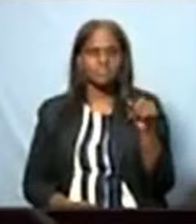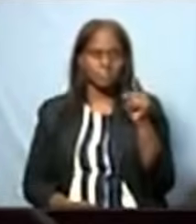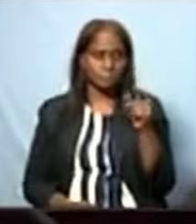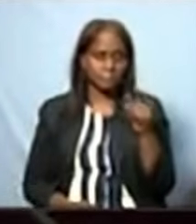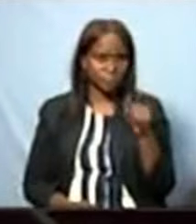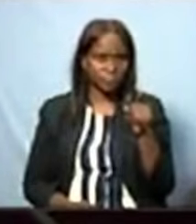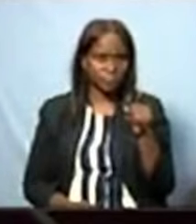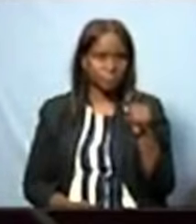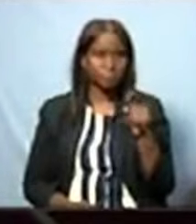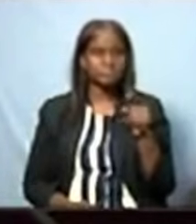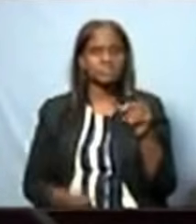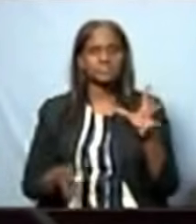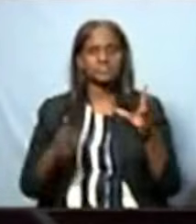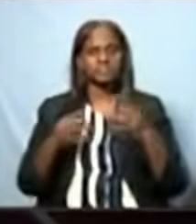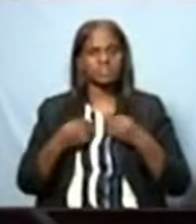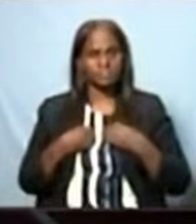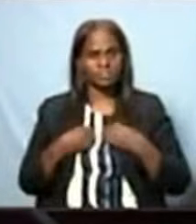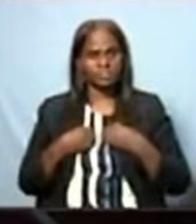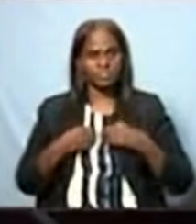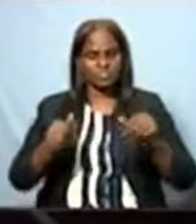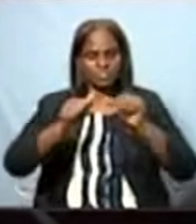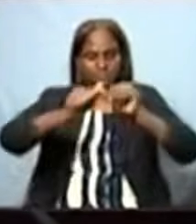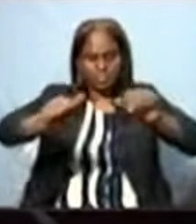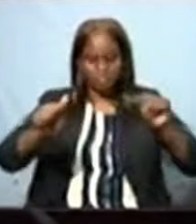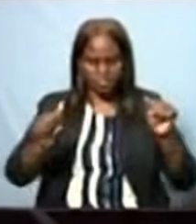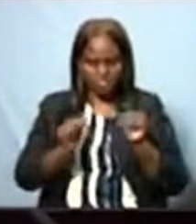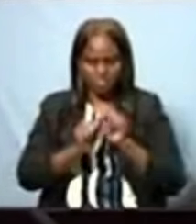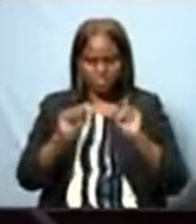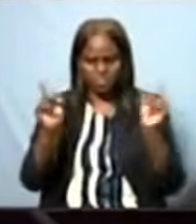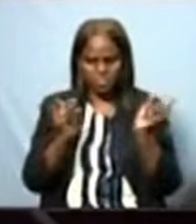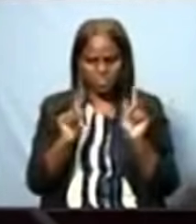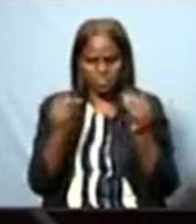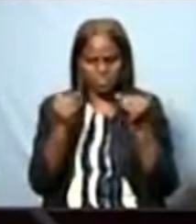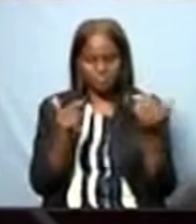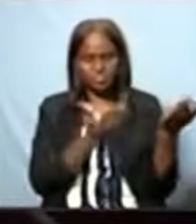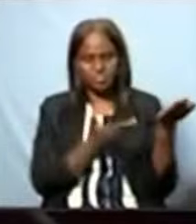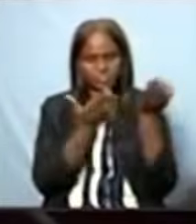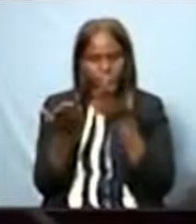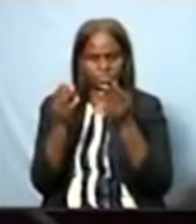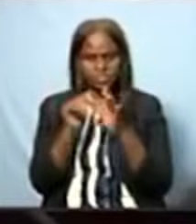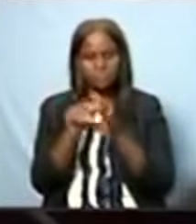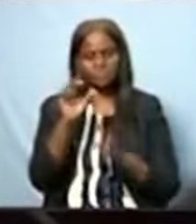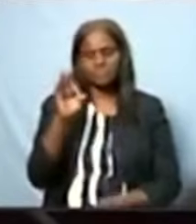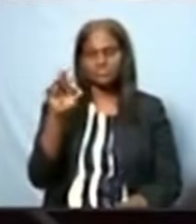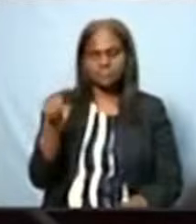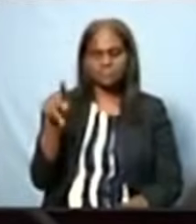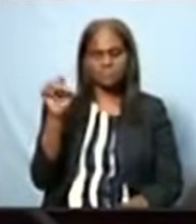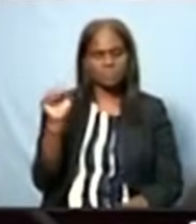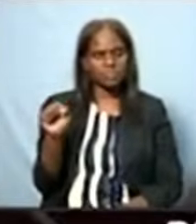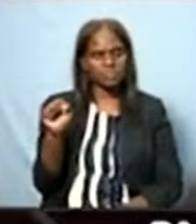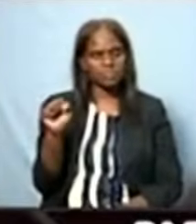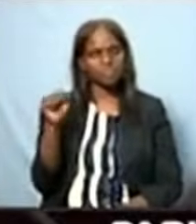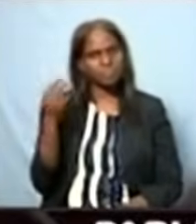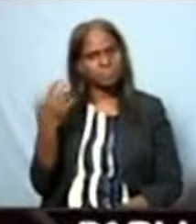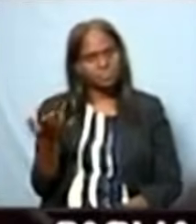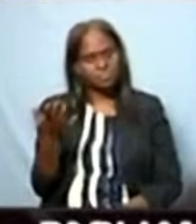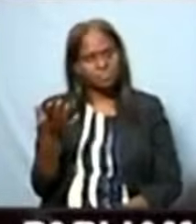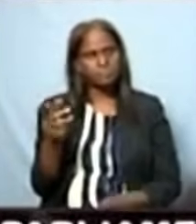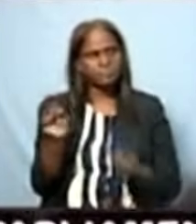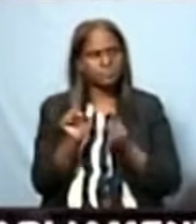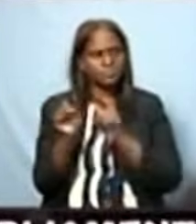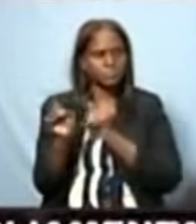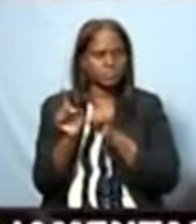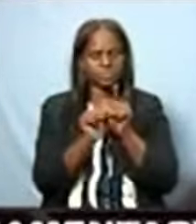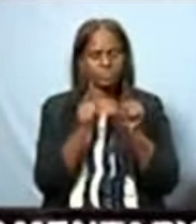is entertaining an area of where it brings in first past the post, of course, and it is